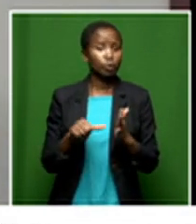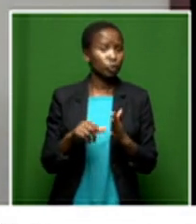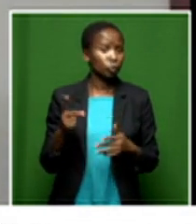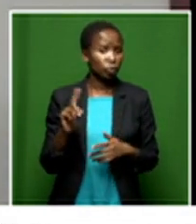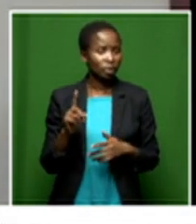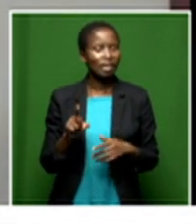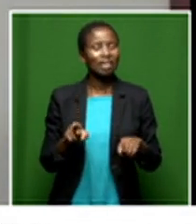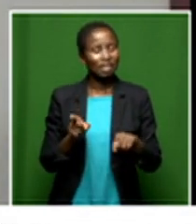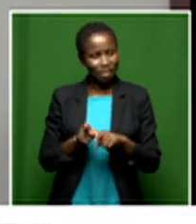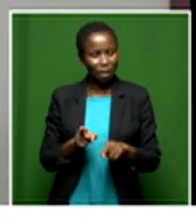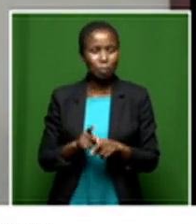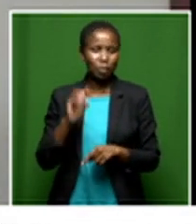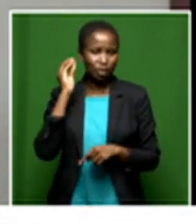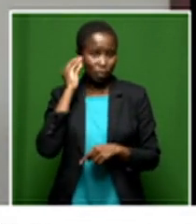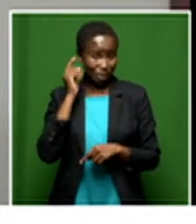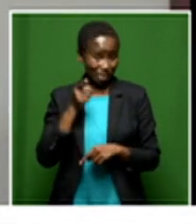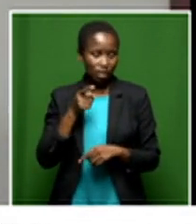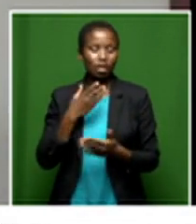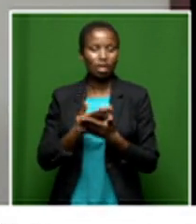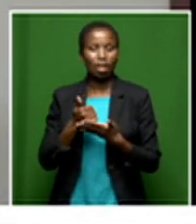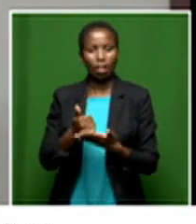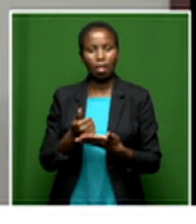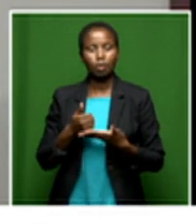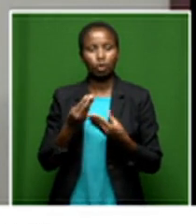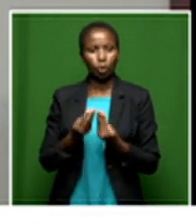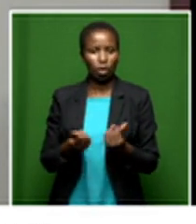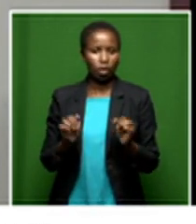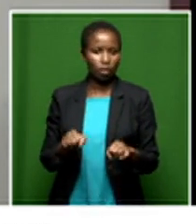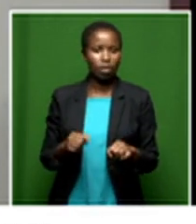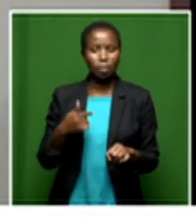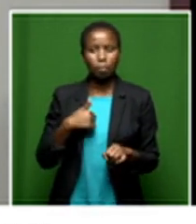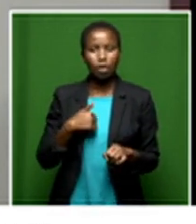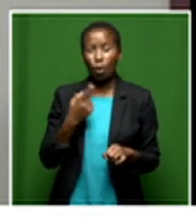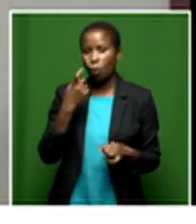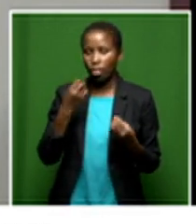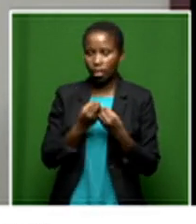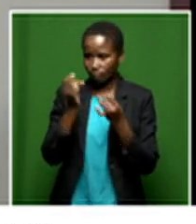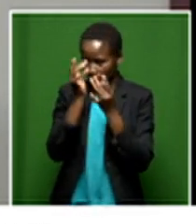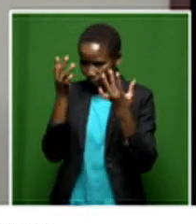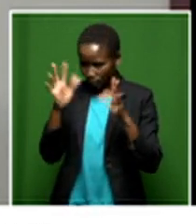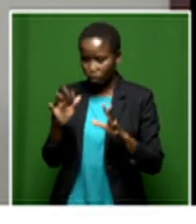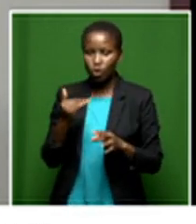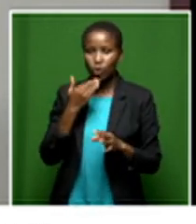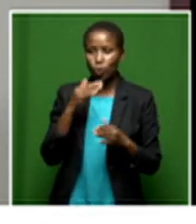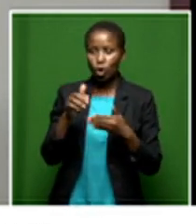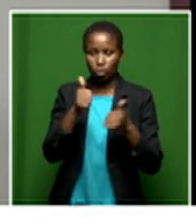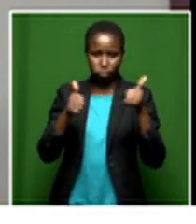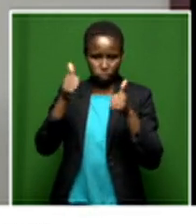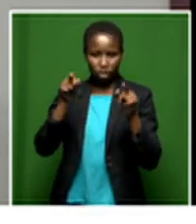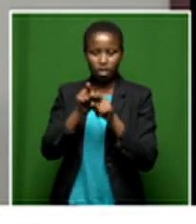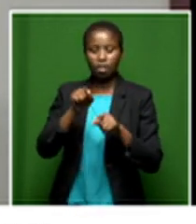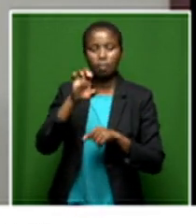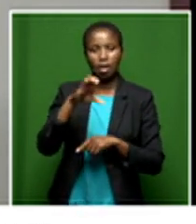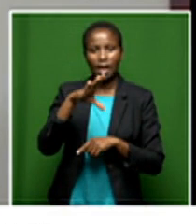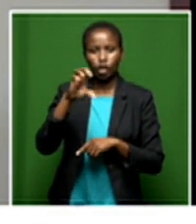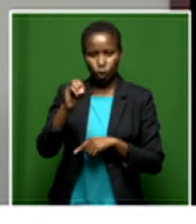we hope to fix these problems. So one of the first things I said to the leadership, together with my EXCO, so we had a joint meeting with unions and